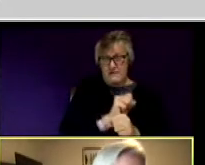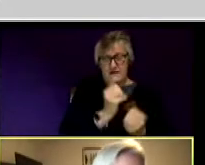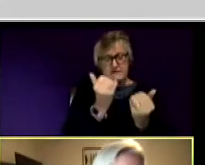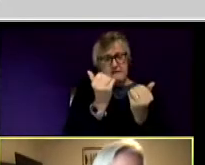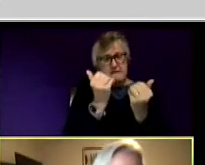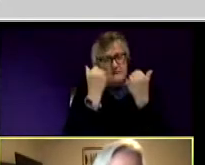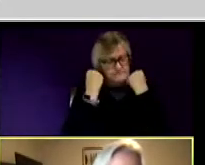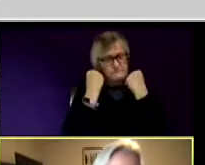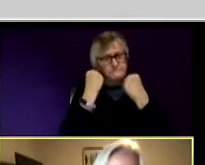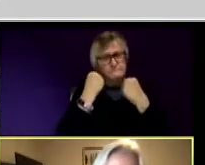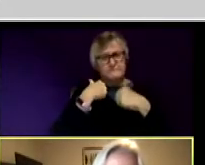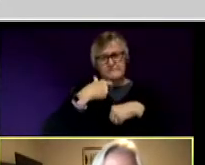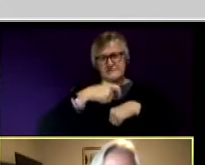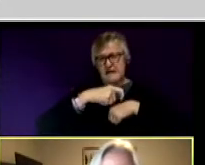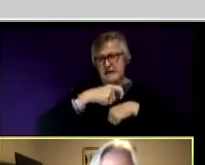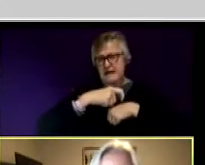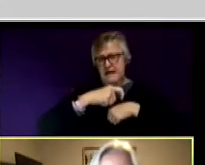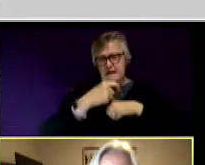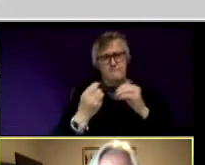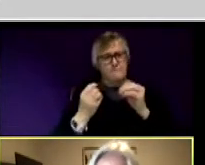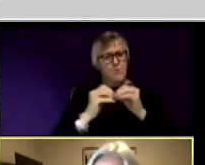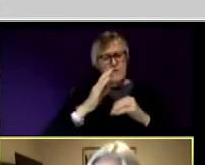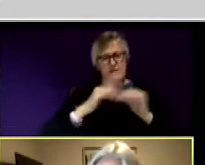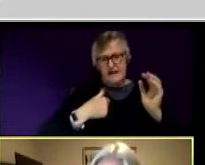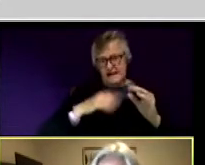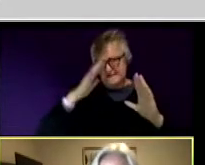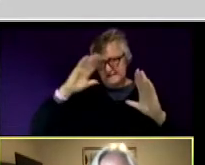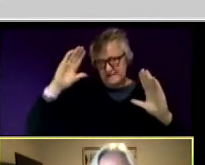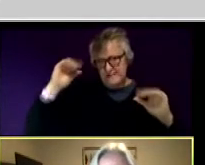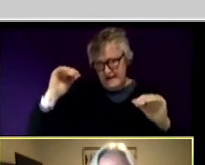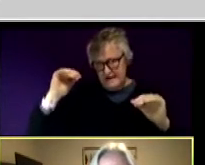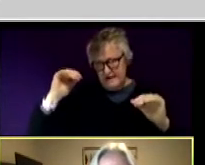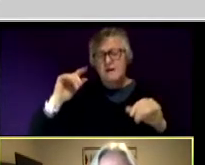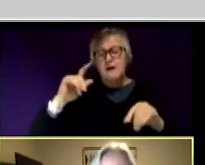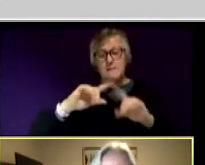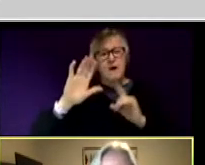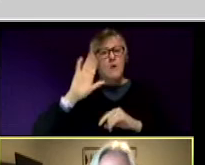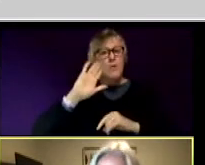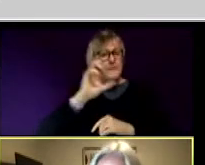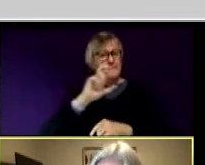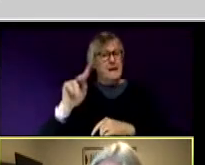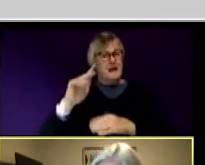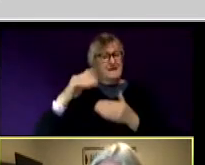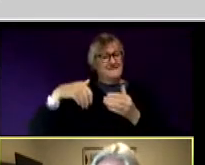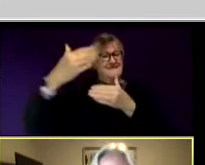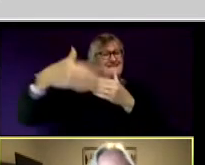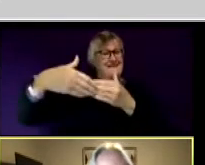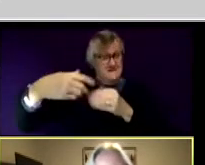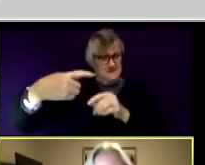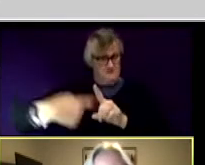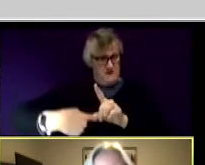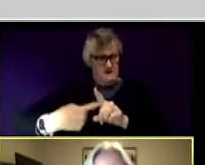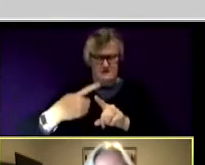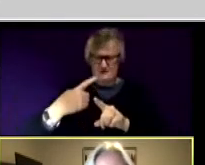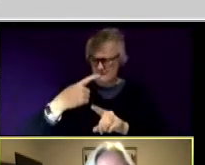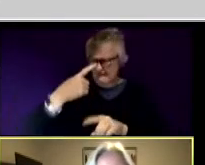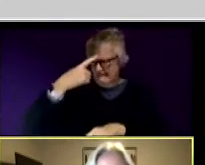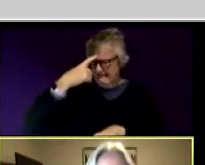than I had anticipated. But we will be back next month on the, I believe it is